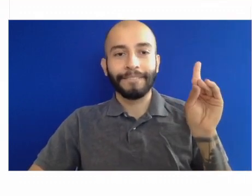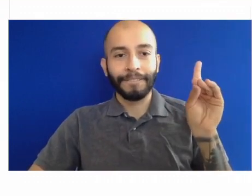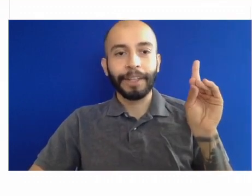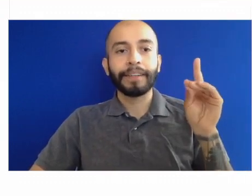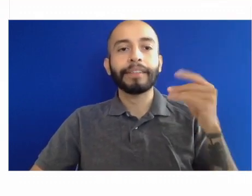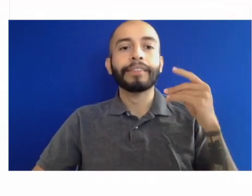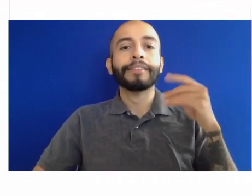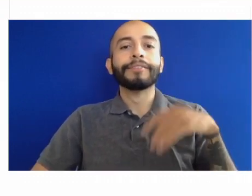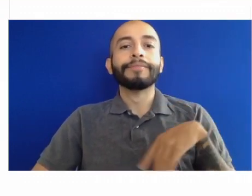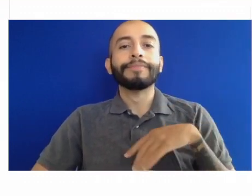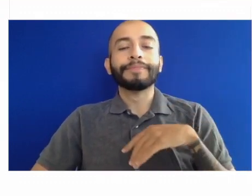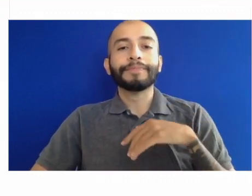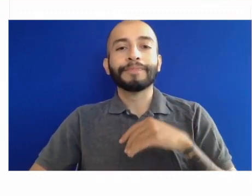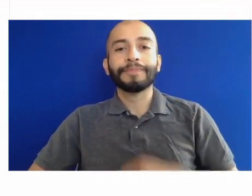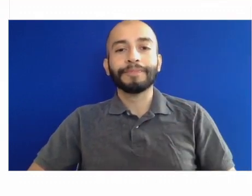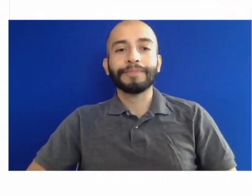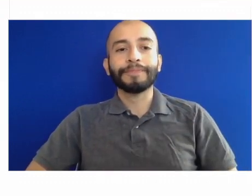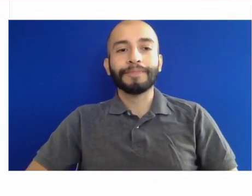to be here on this panel.